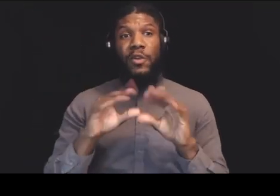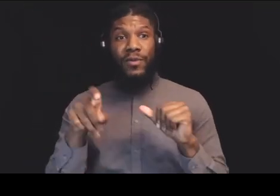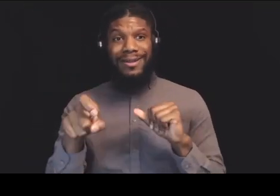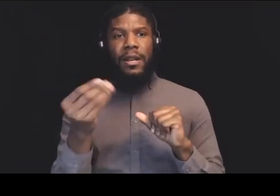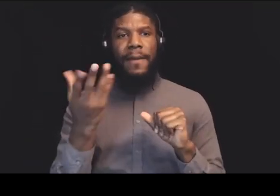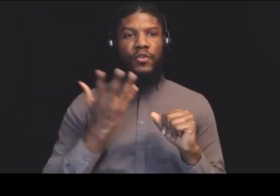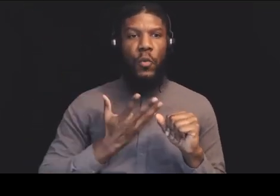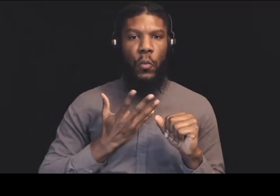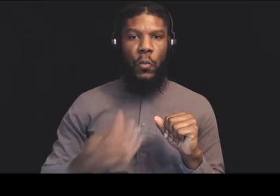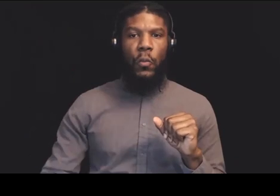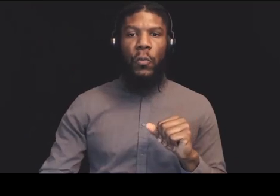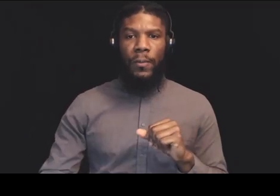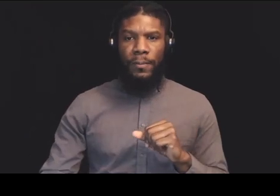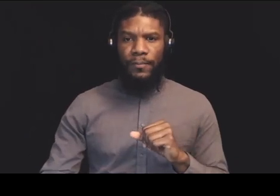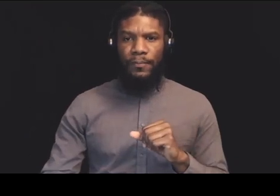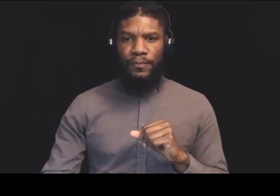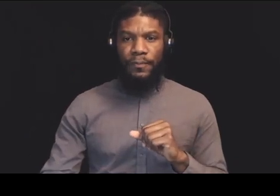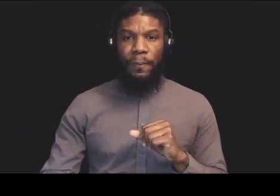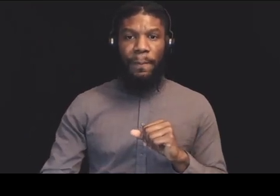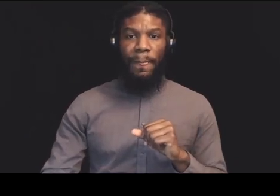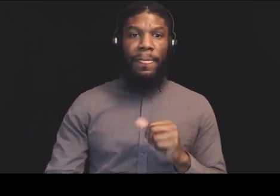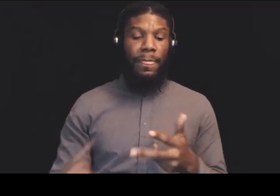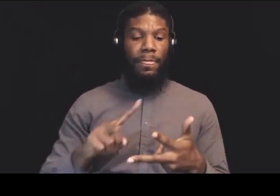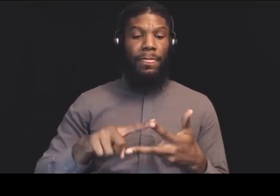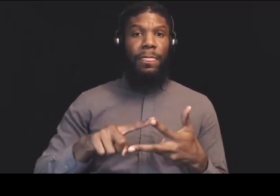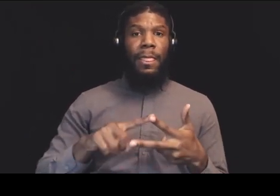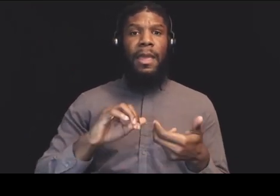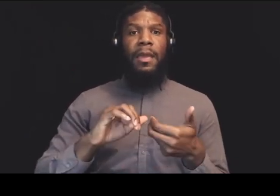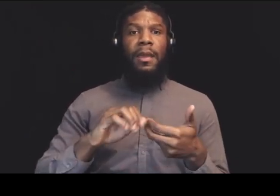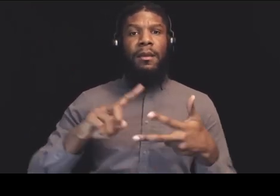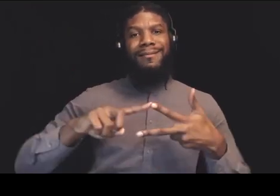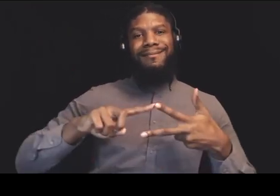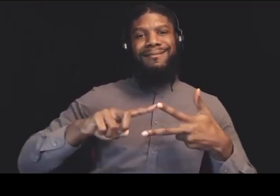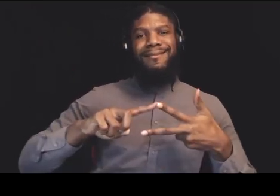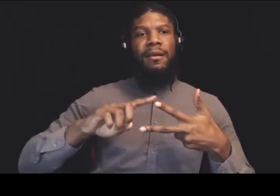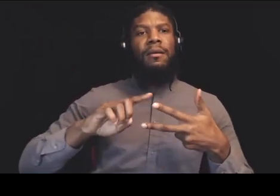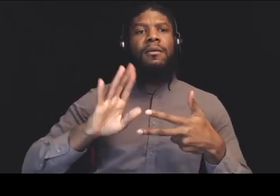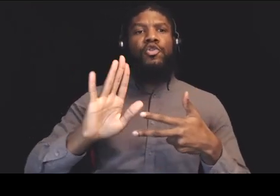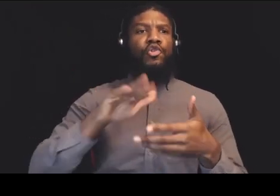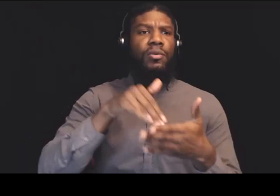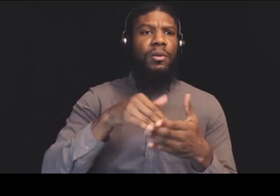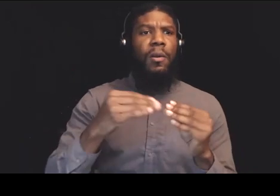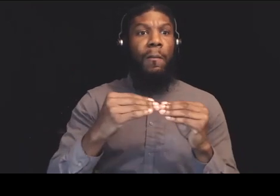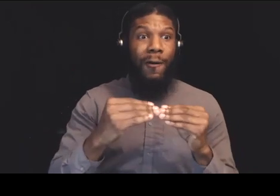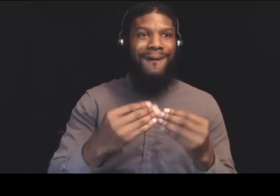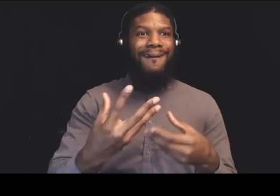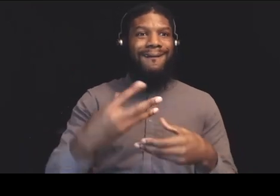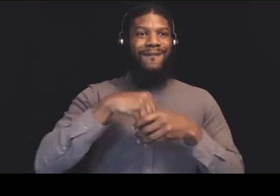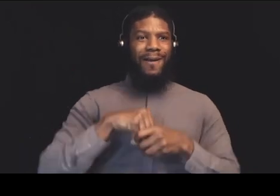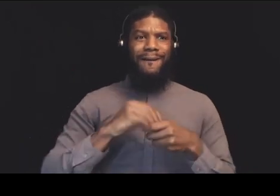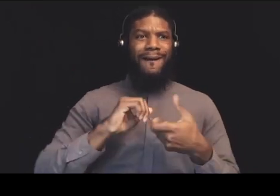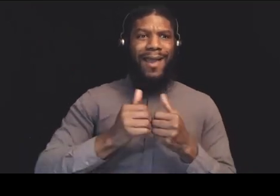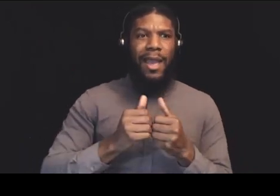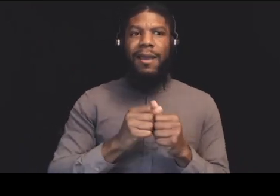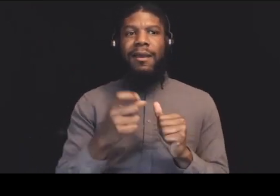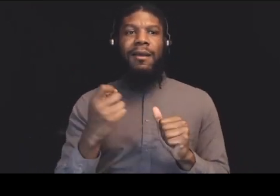know. How could we get you or your center more involved? So if we did not sway you, if one of us didn't sway you with our wit